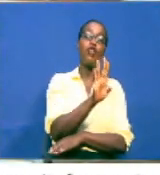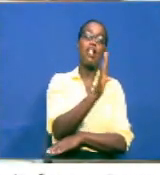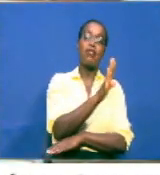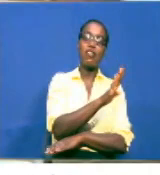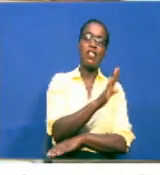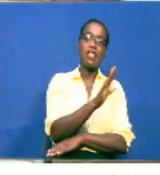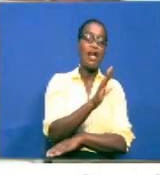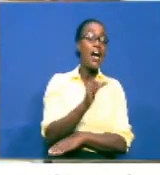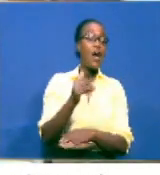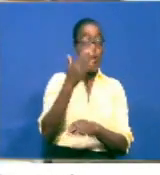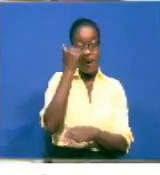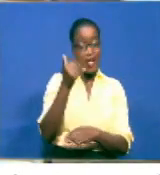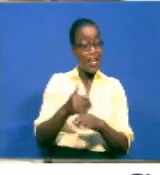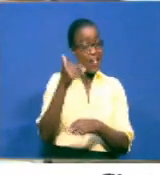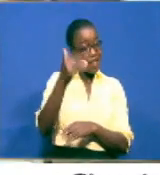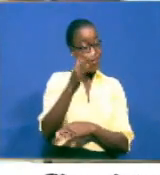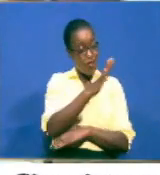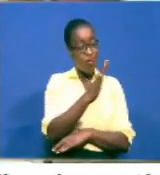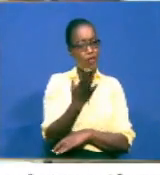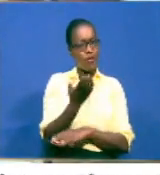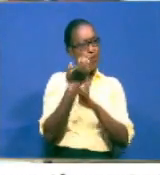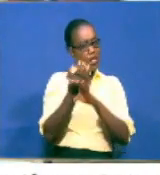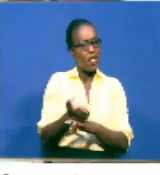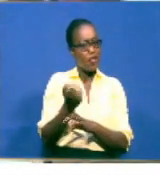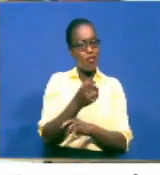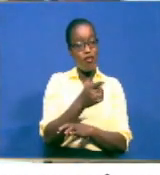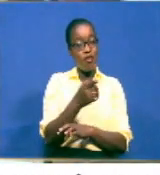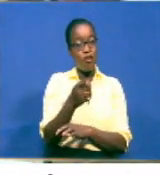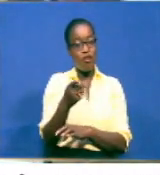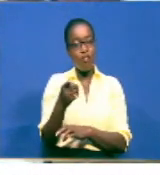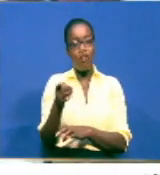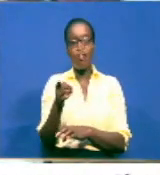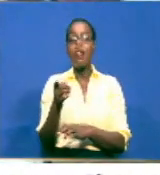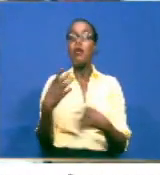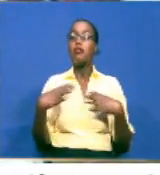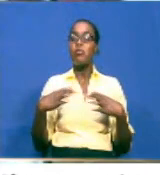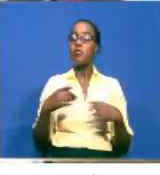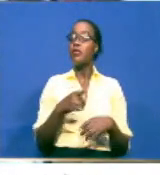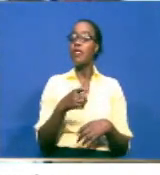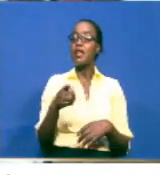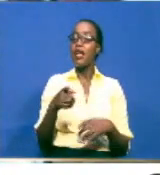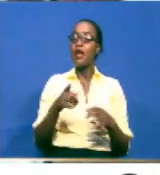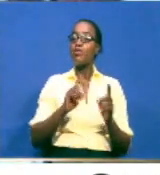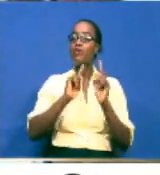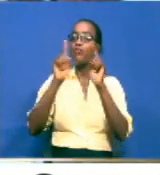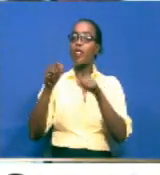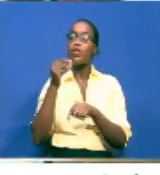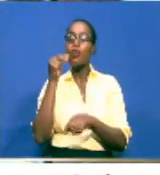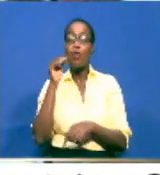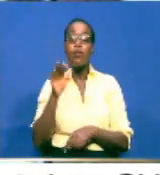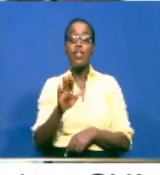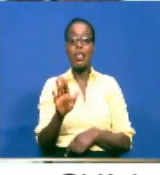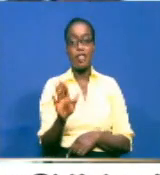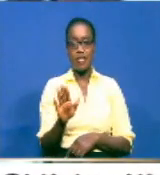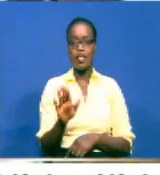after that, then it becomes difficult to for the people to get home,